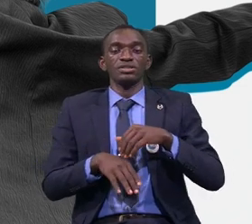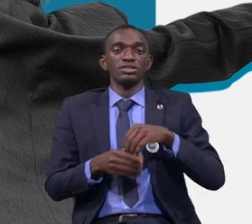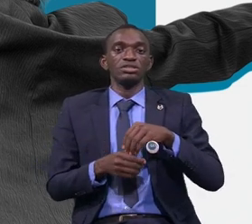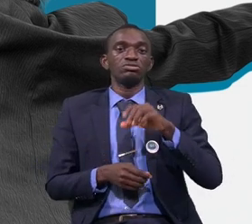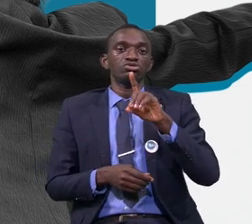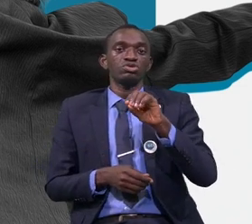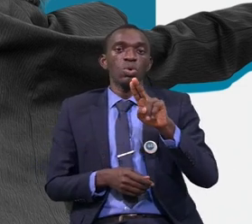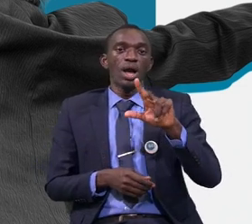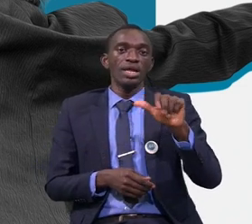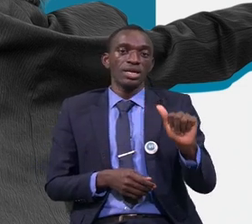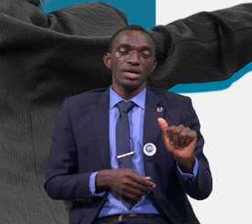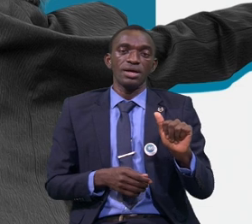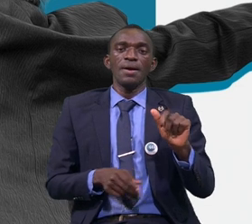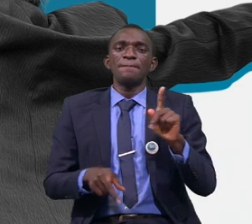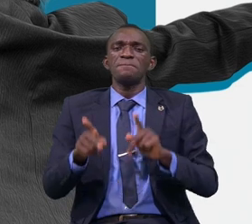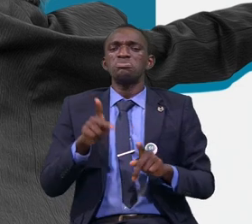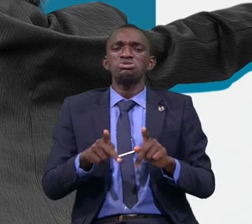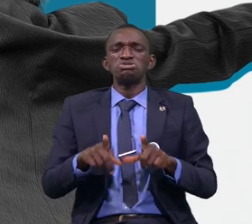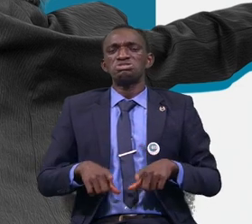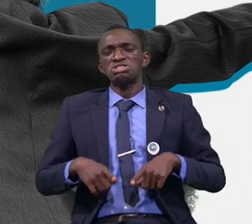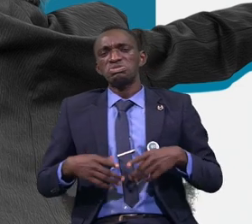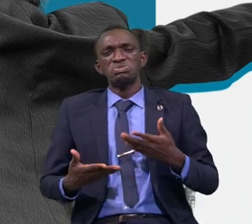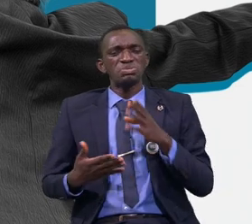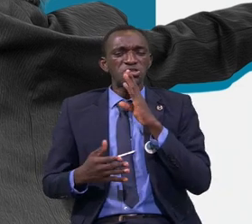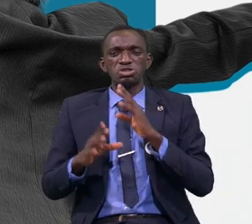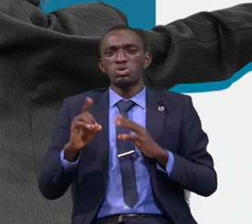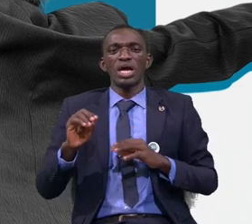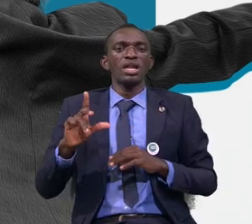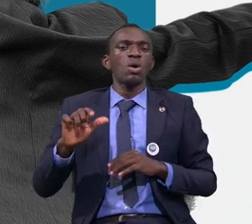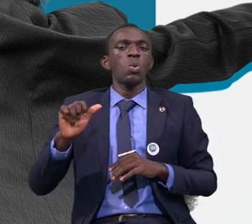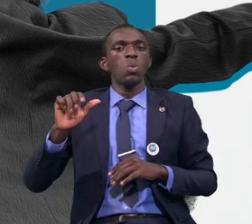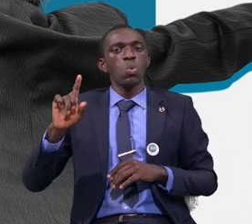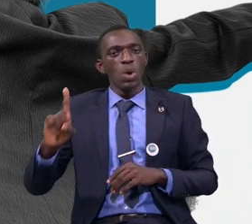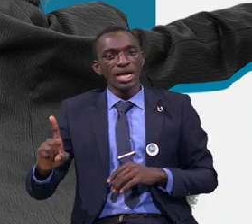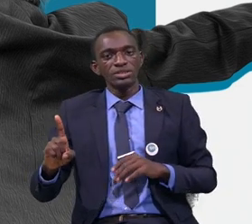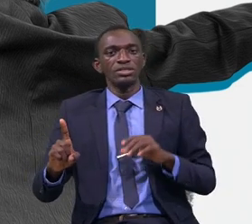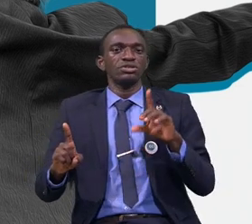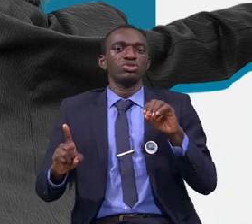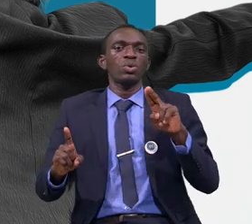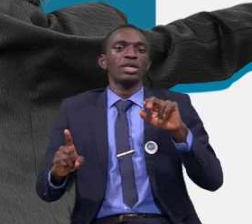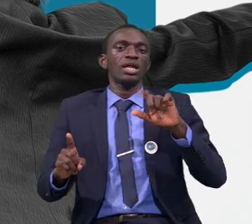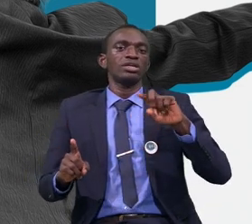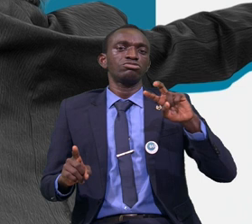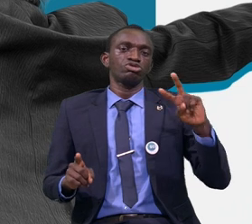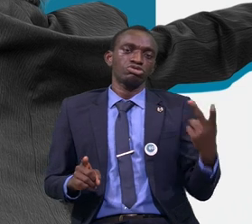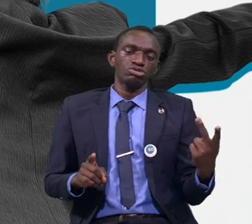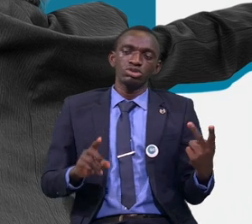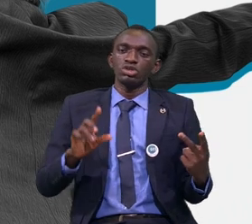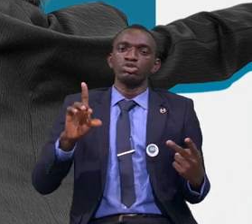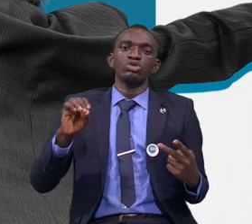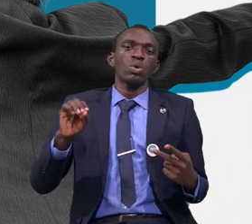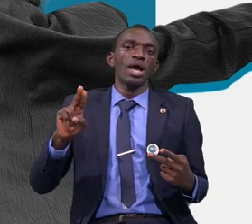anywhere you are, whether it's in Douala 1, in Douala 2, Douala